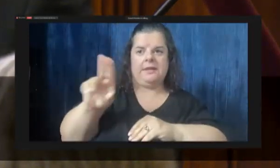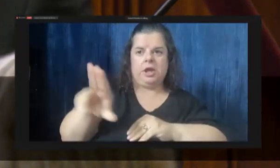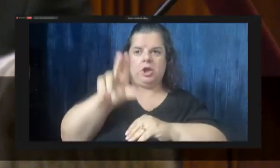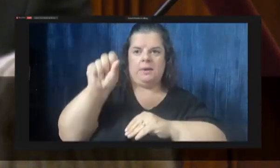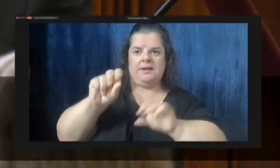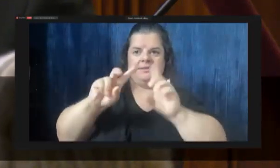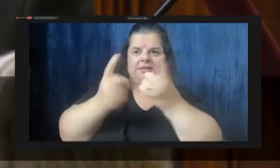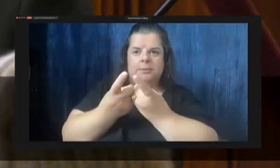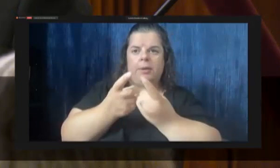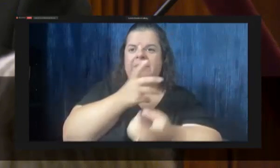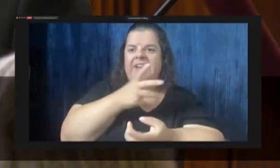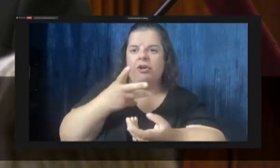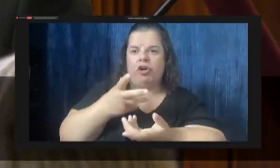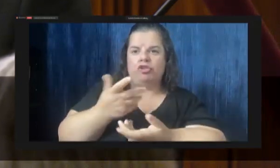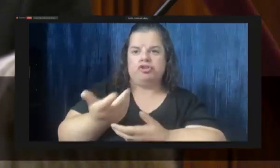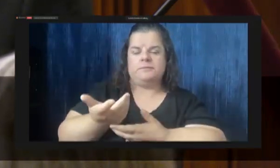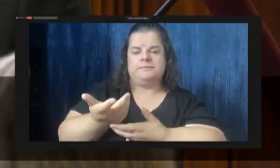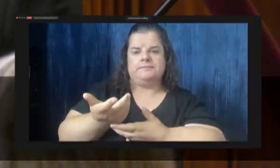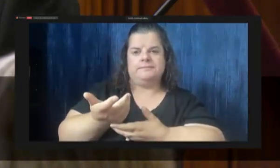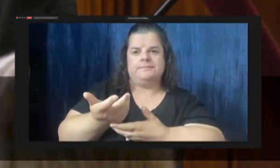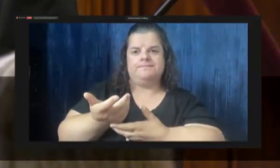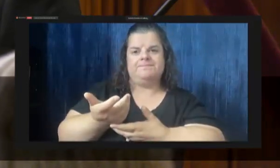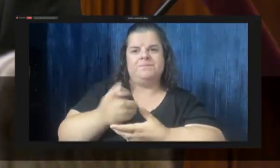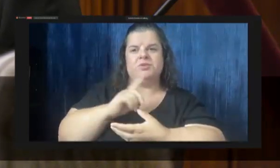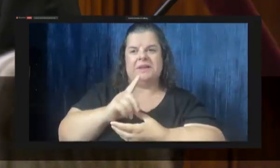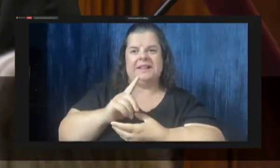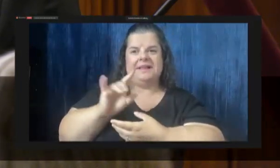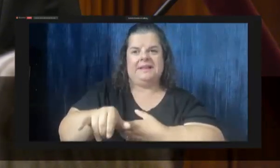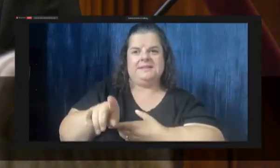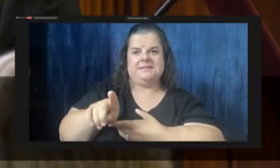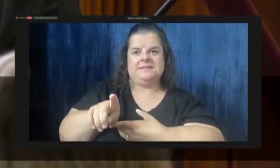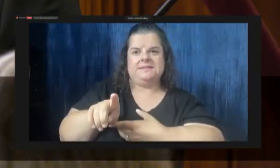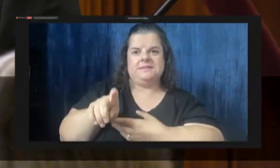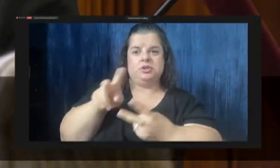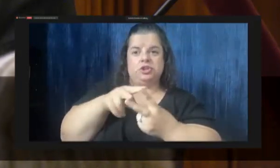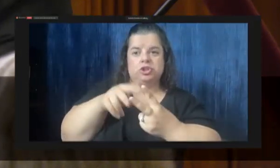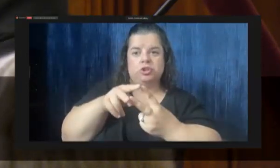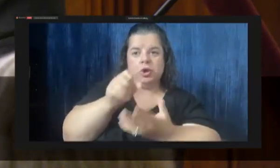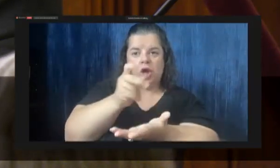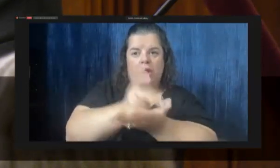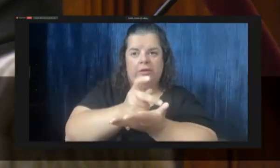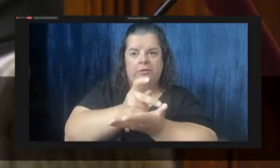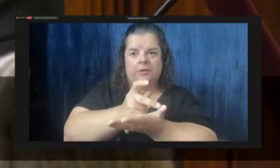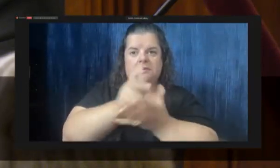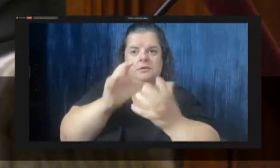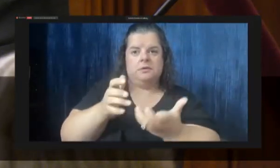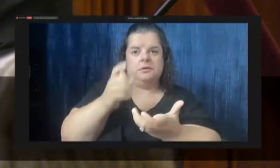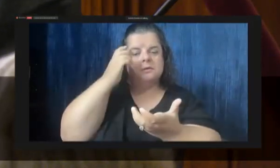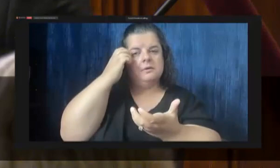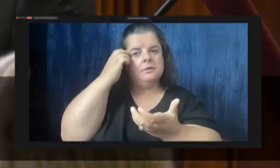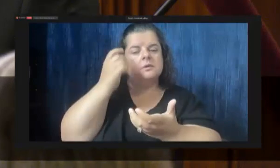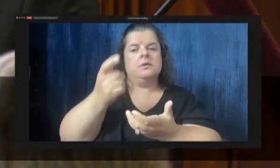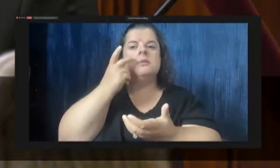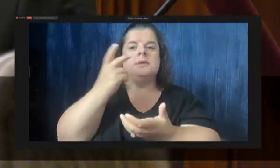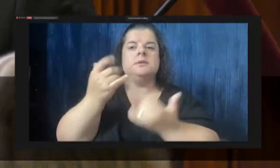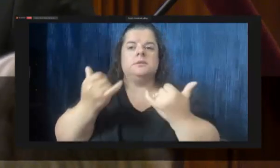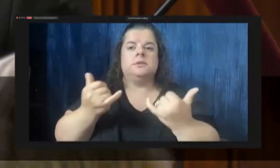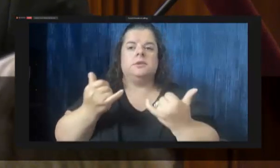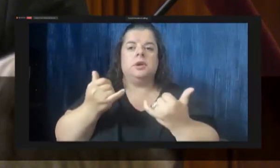of Agriculture, which is one of the two authorizations that is being sought today. These were worked out